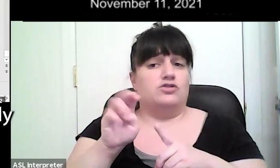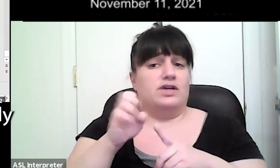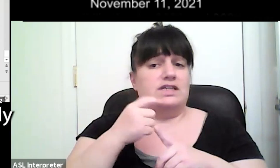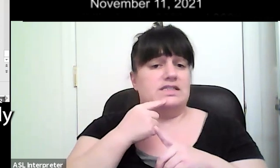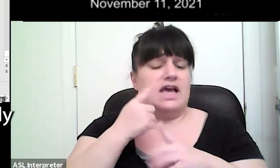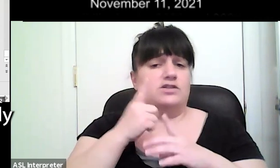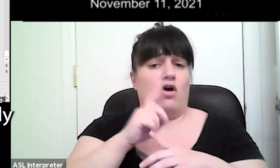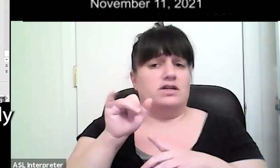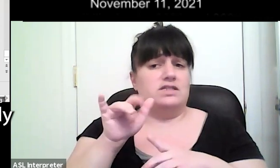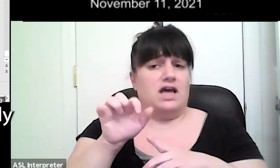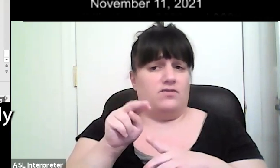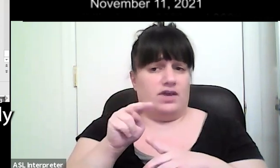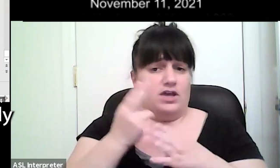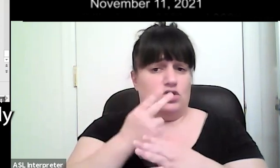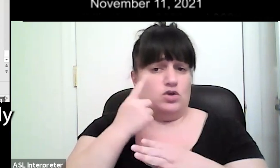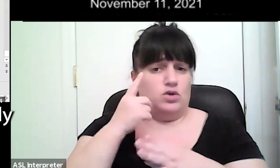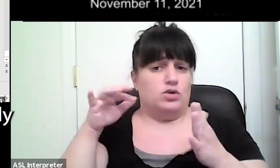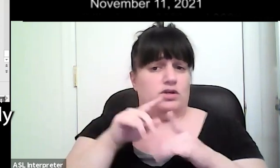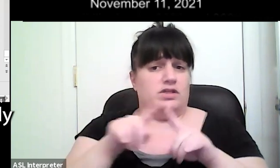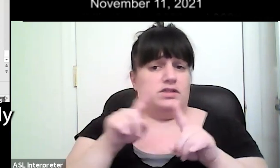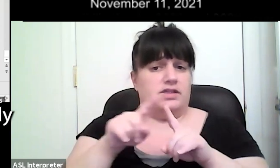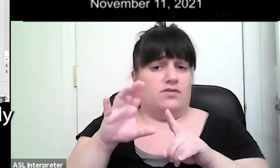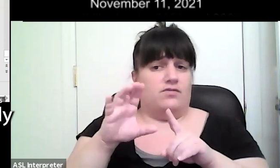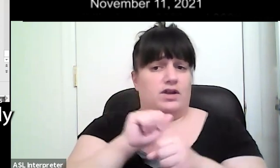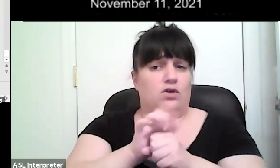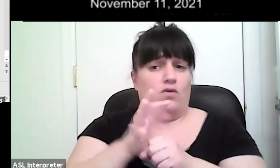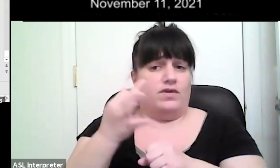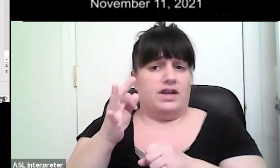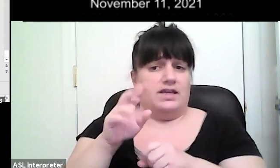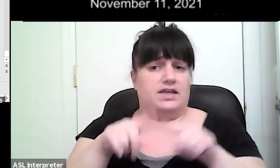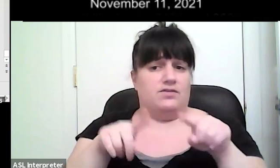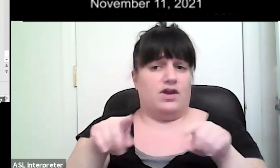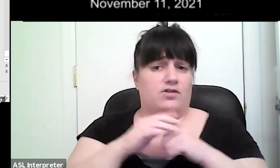are sonifications used to study different COVID-19 variants?